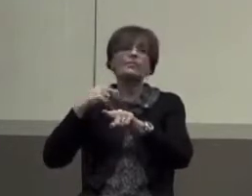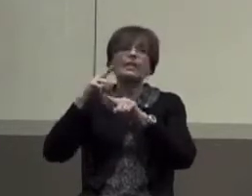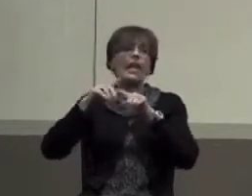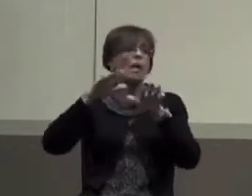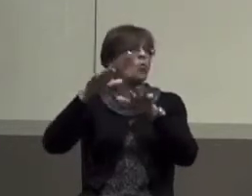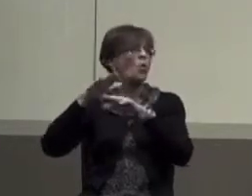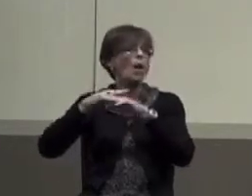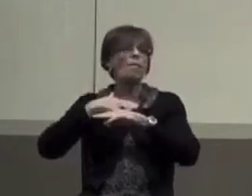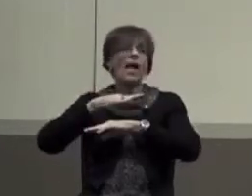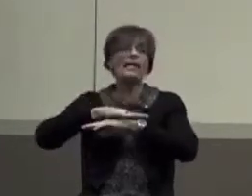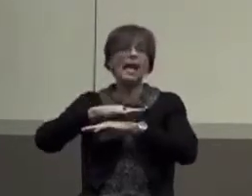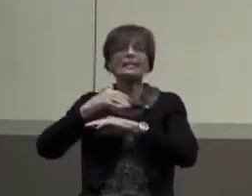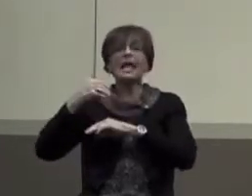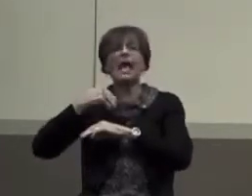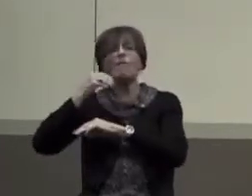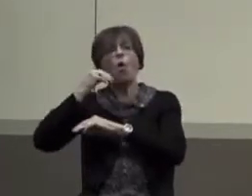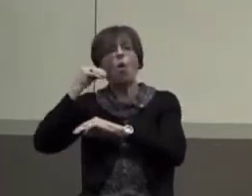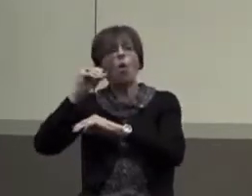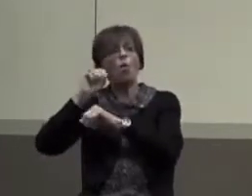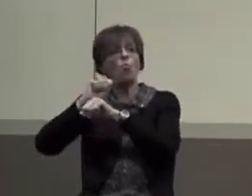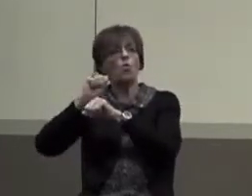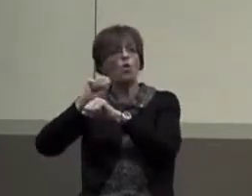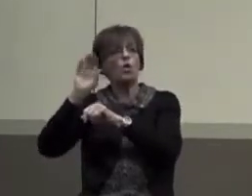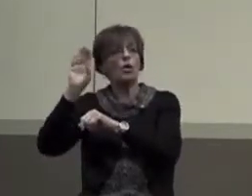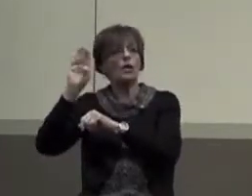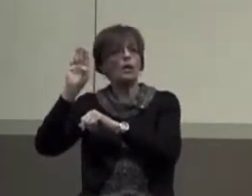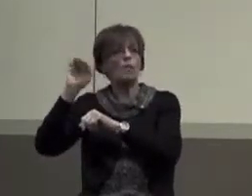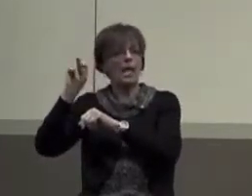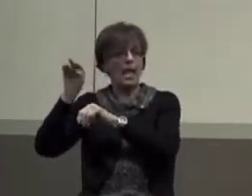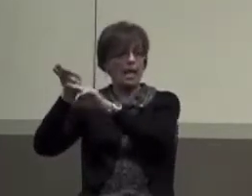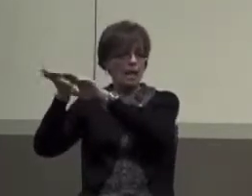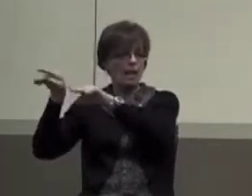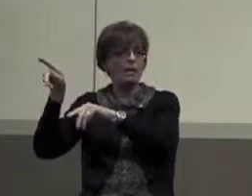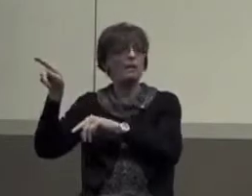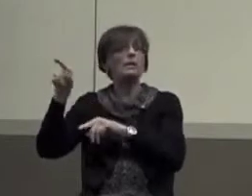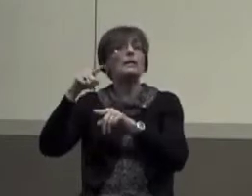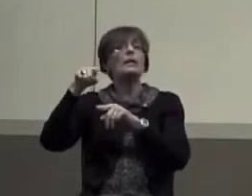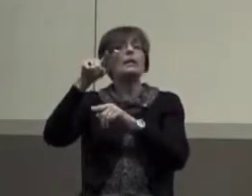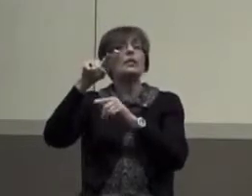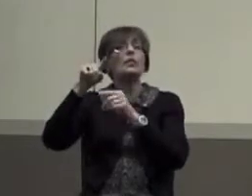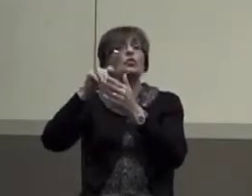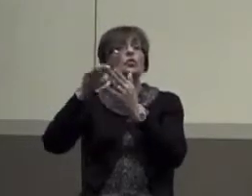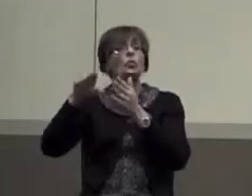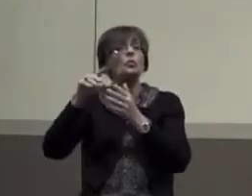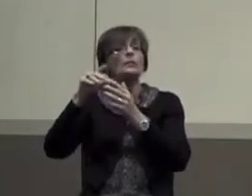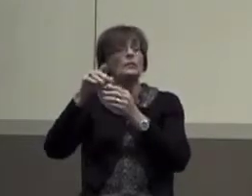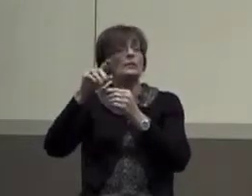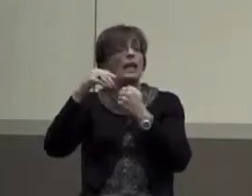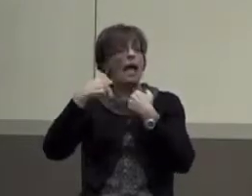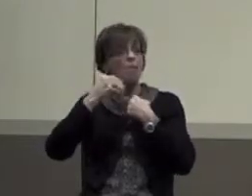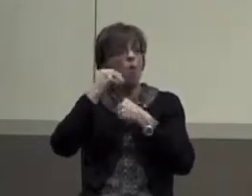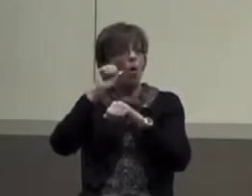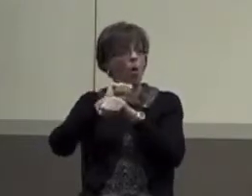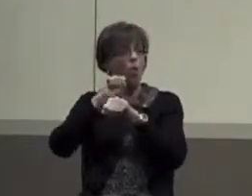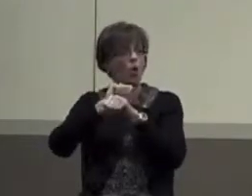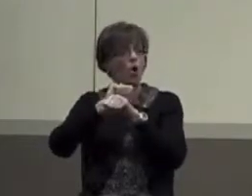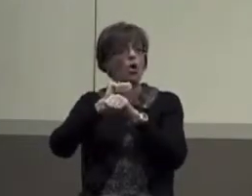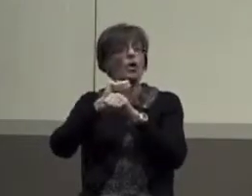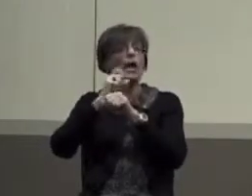little homework bin, and so I had to teach my students that when they came in and they had homework, they had to put it into the